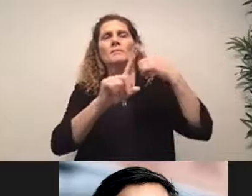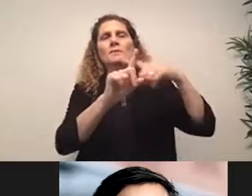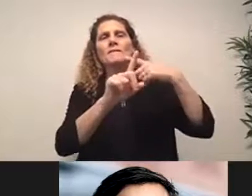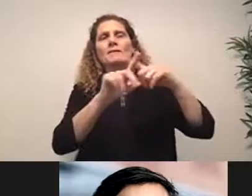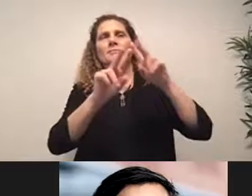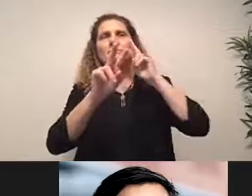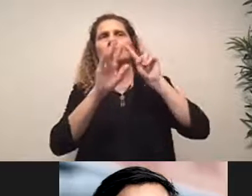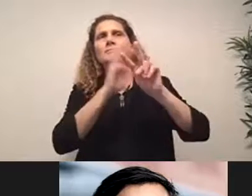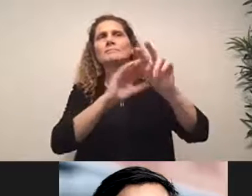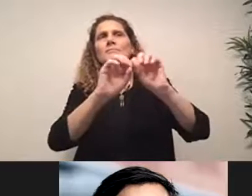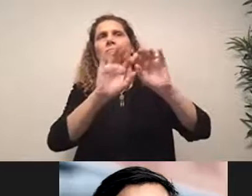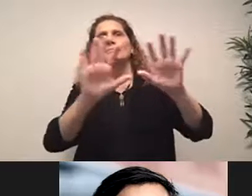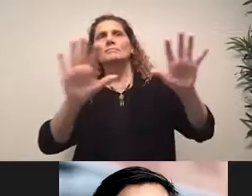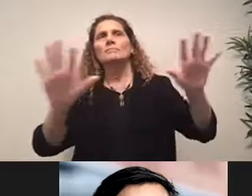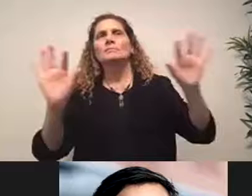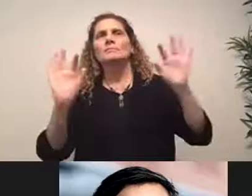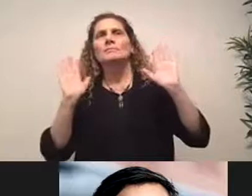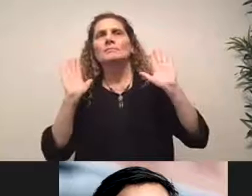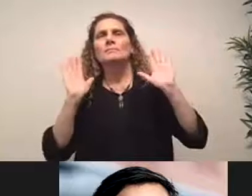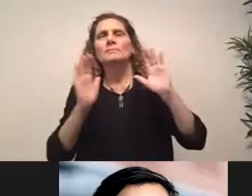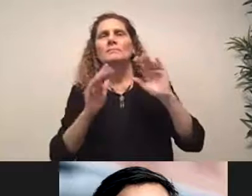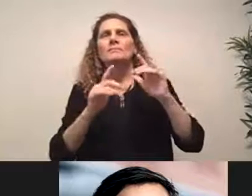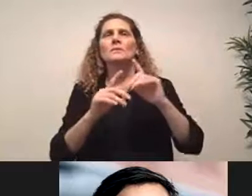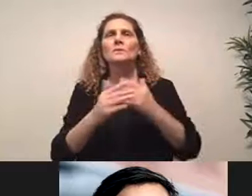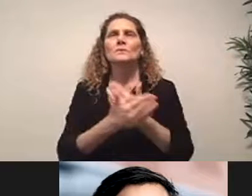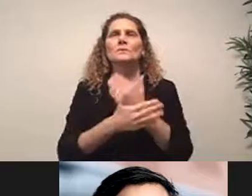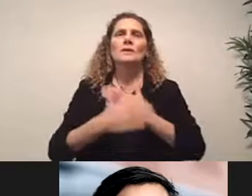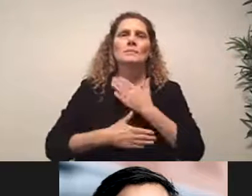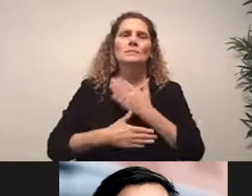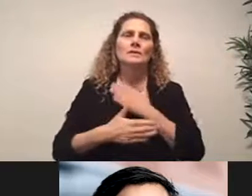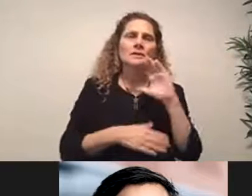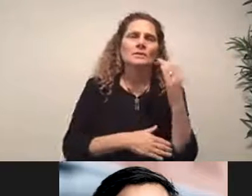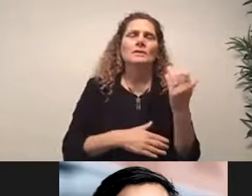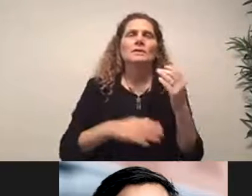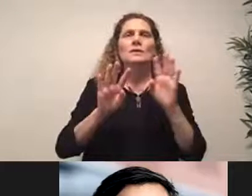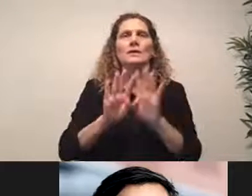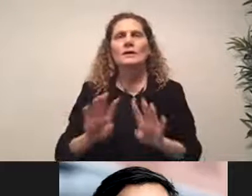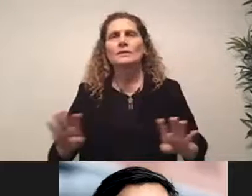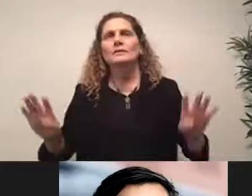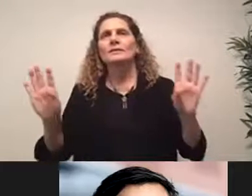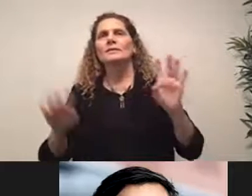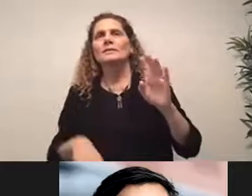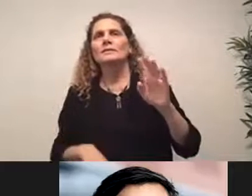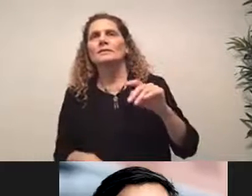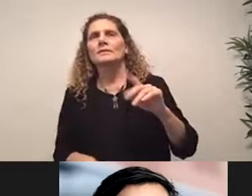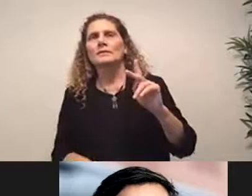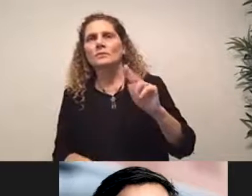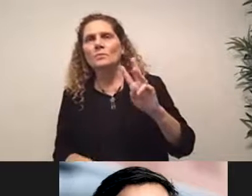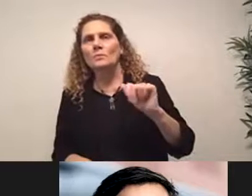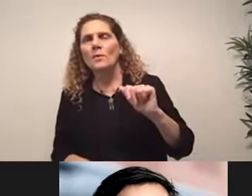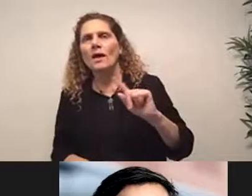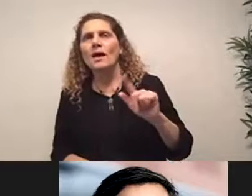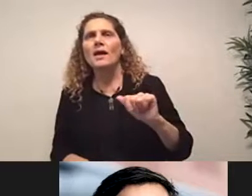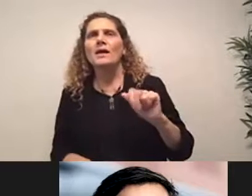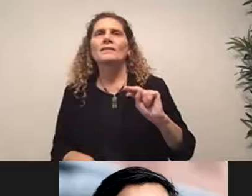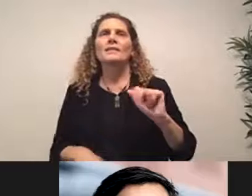and Christmases and Hanukkahs and Kwanzas of old. So thank you very much for your time and attention. I'll now turn the briefing over to